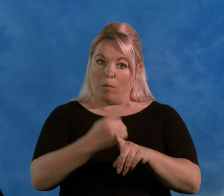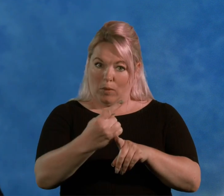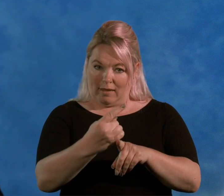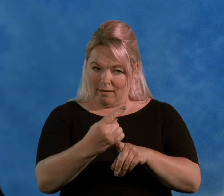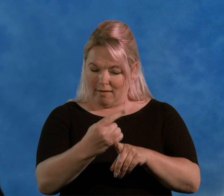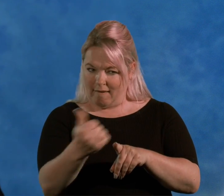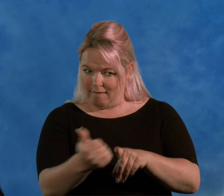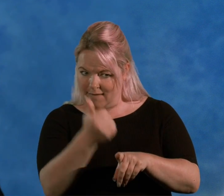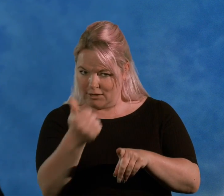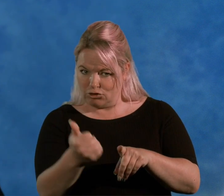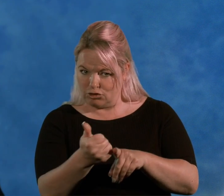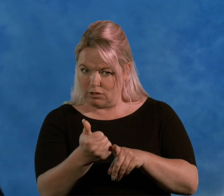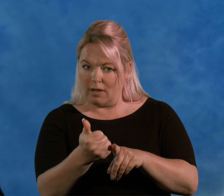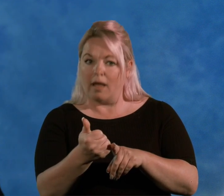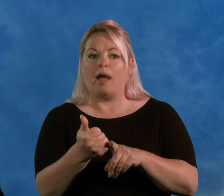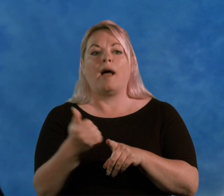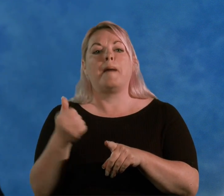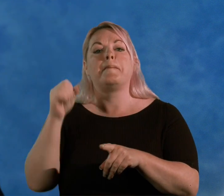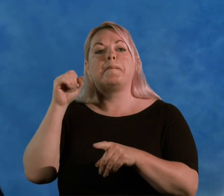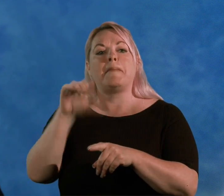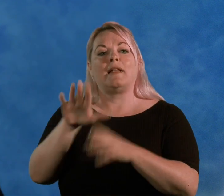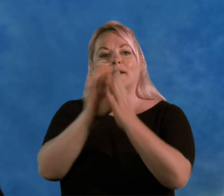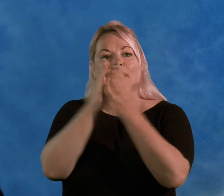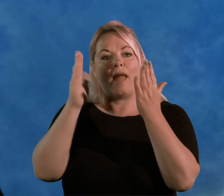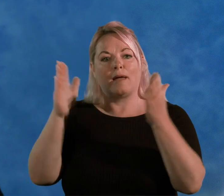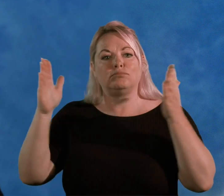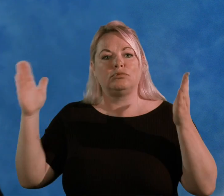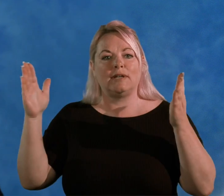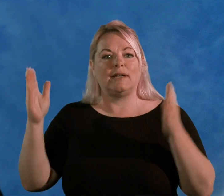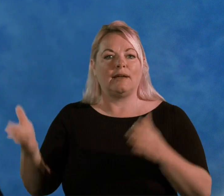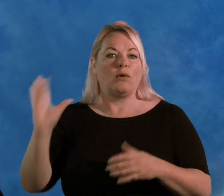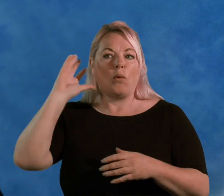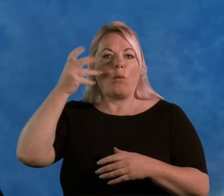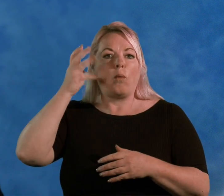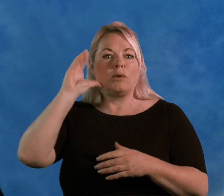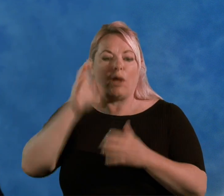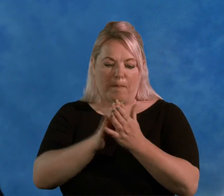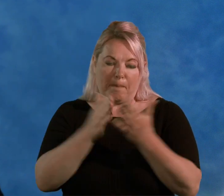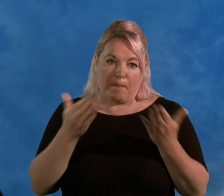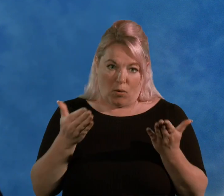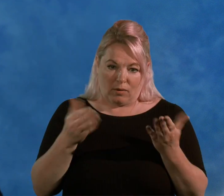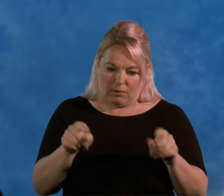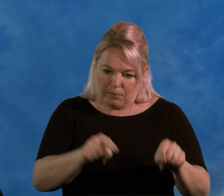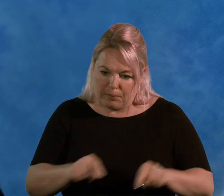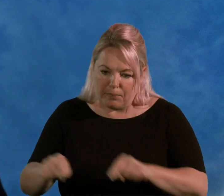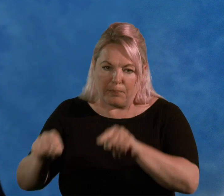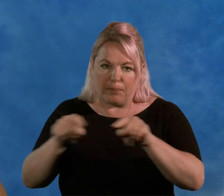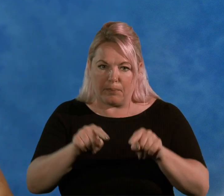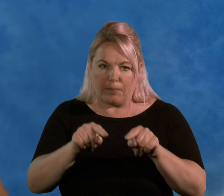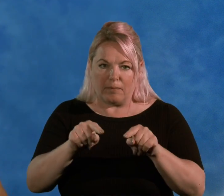week, I took an audio book out of the local library in Salisbury and connected it